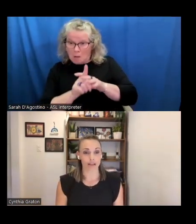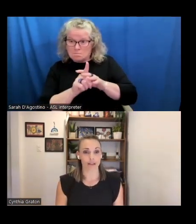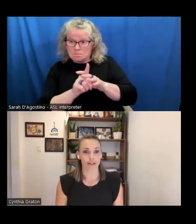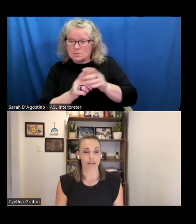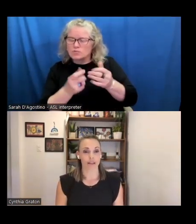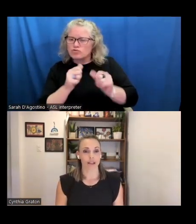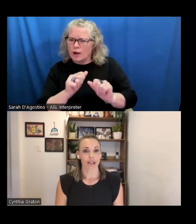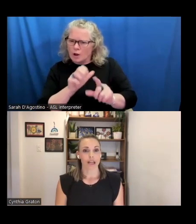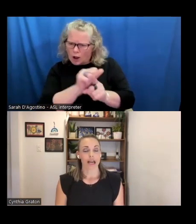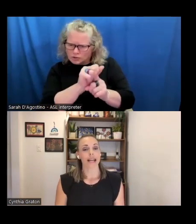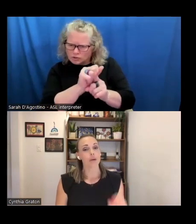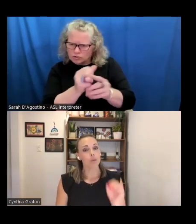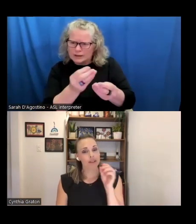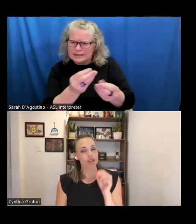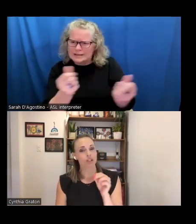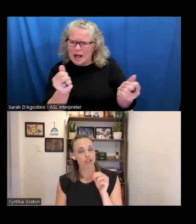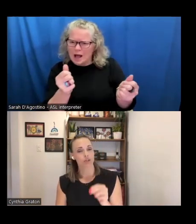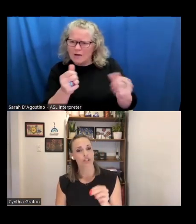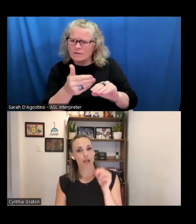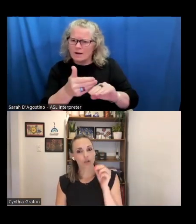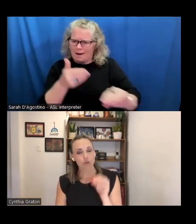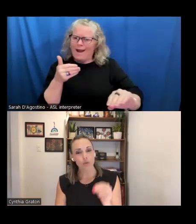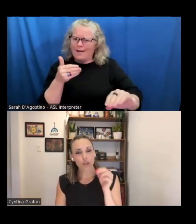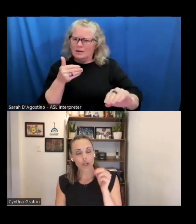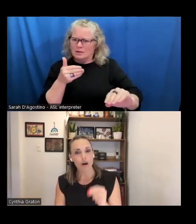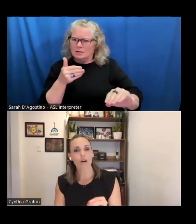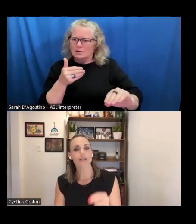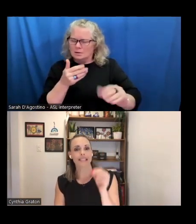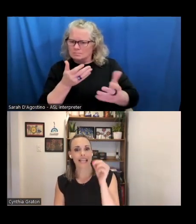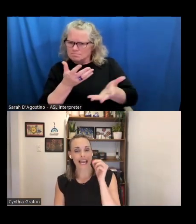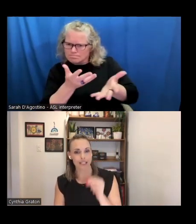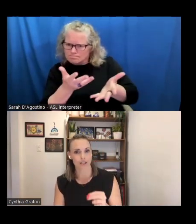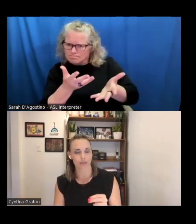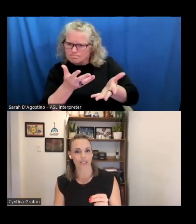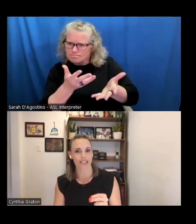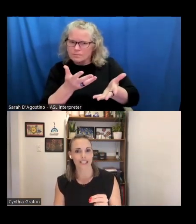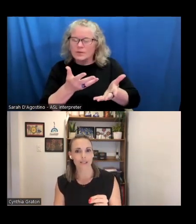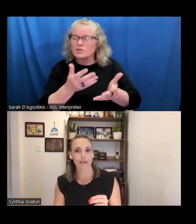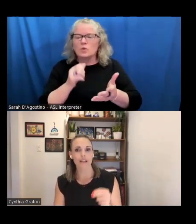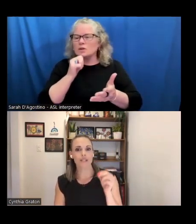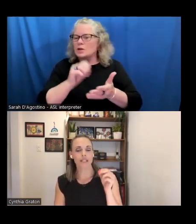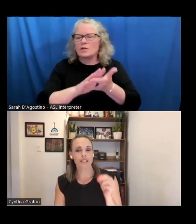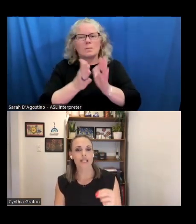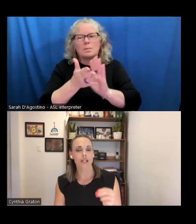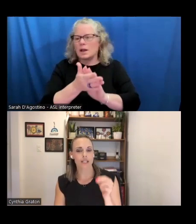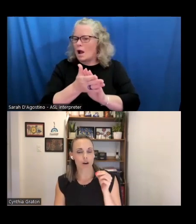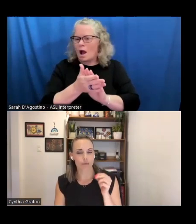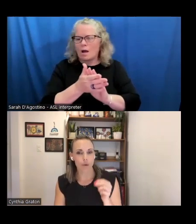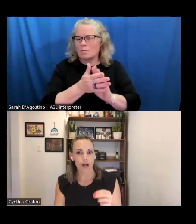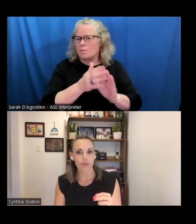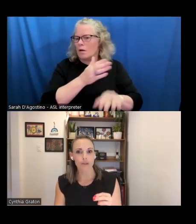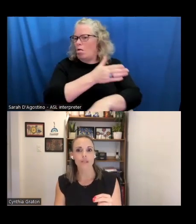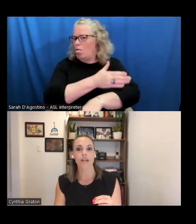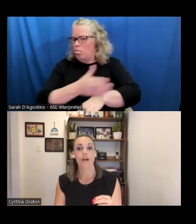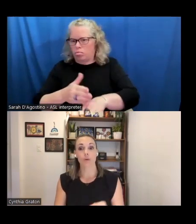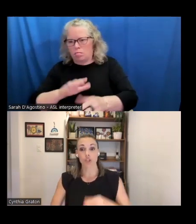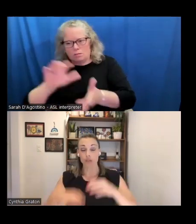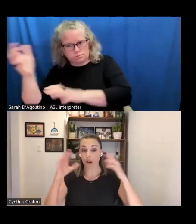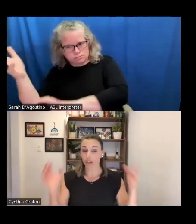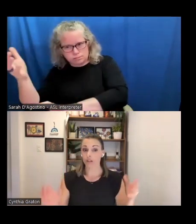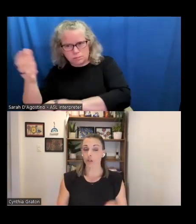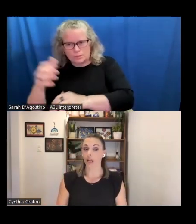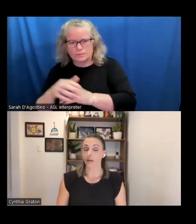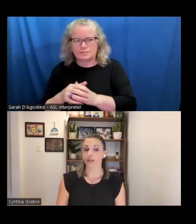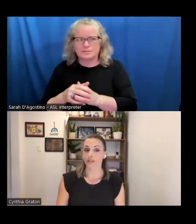the red. And I will discuss today a tool called the ACE, the Assessment of Skills and Unsolved Problems, which